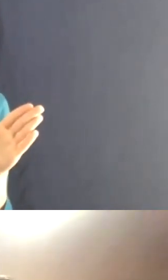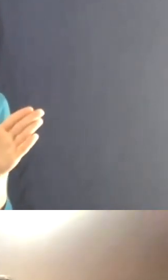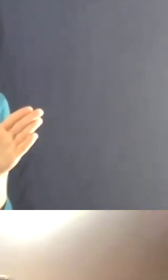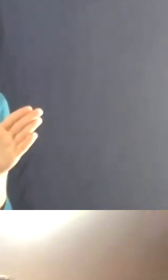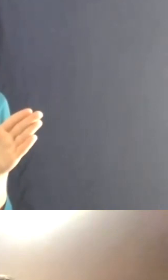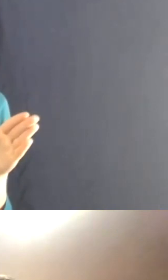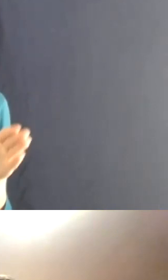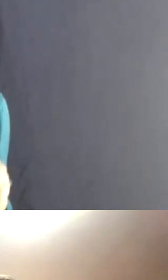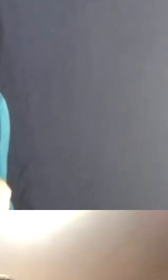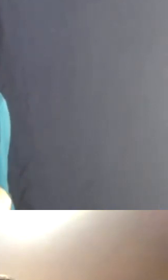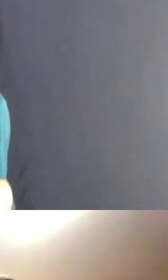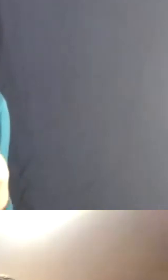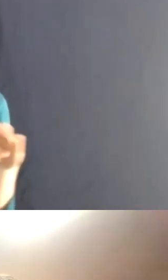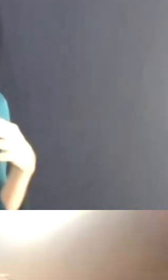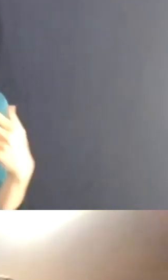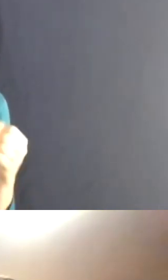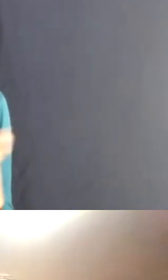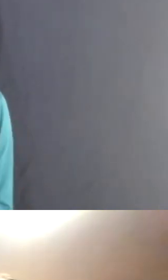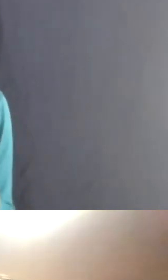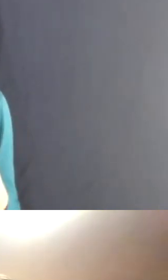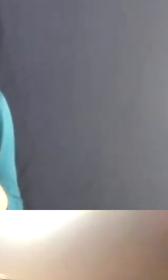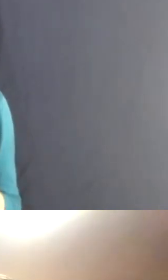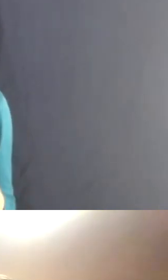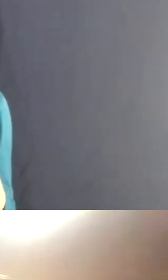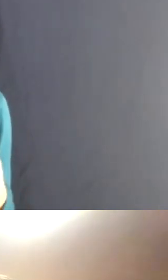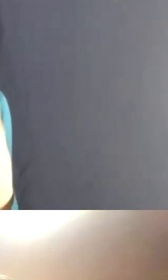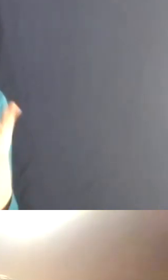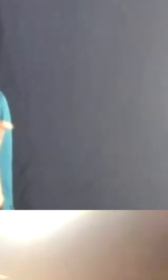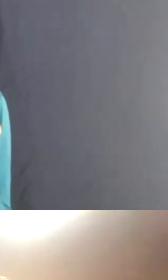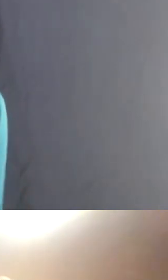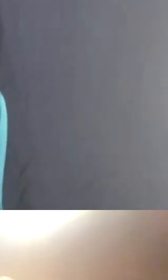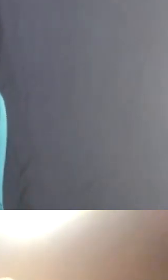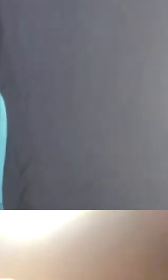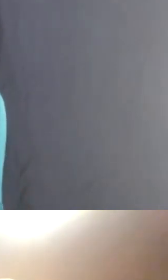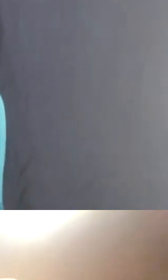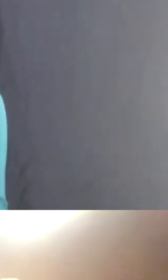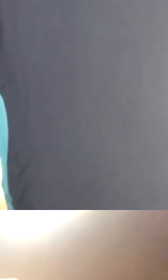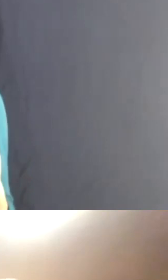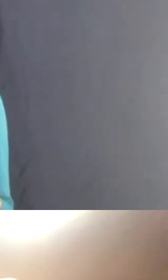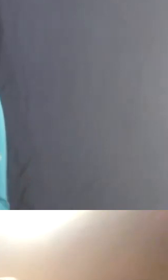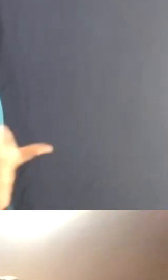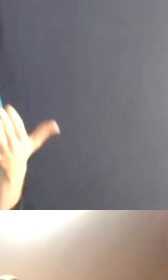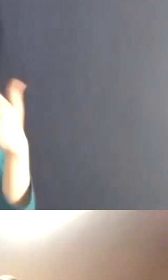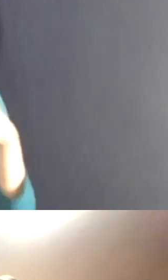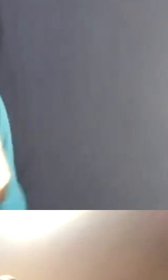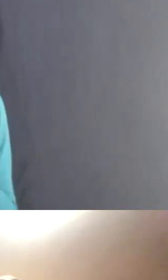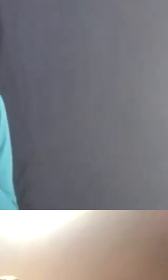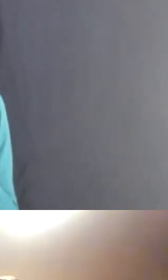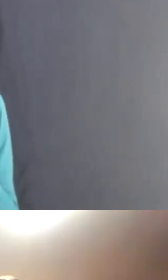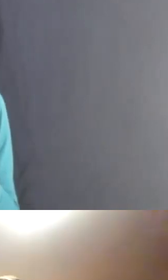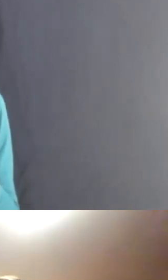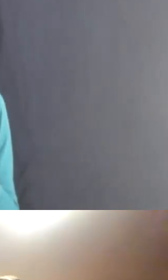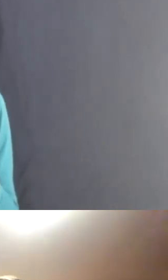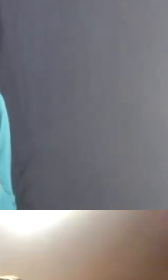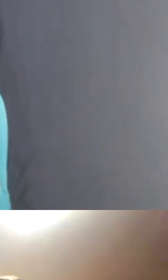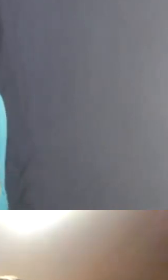health safety net provider. And there is certainly some overlap in those services. Like